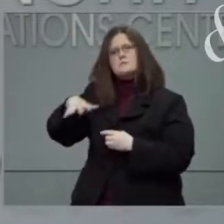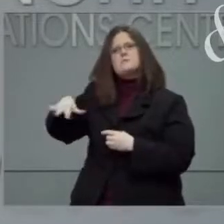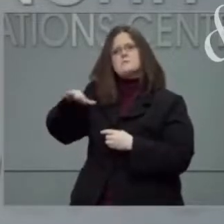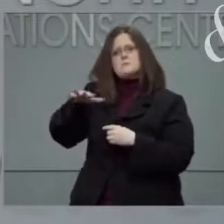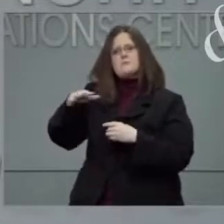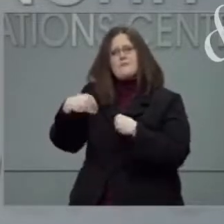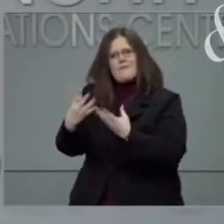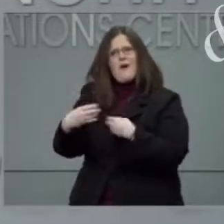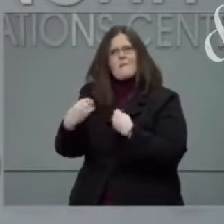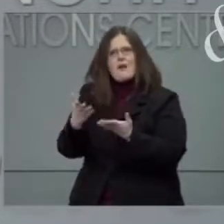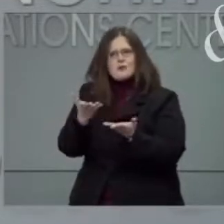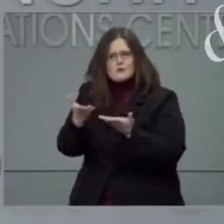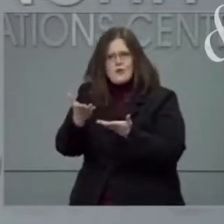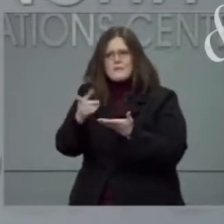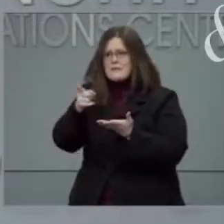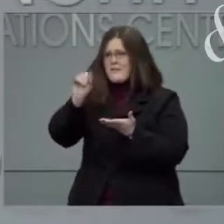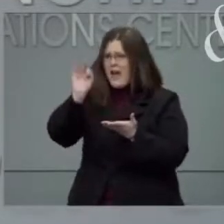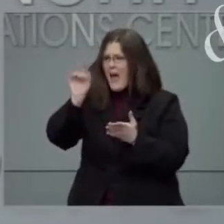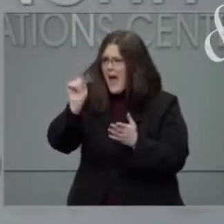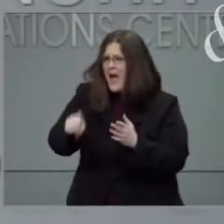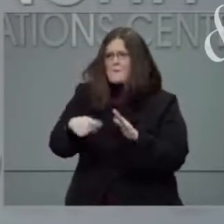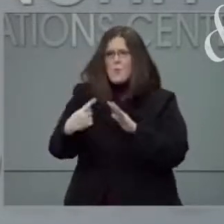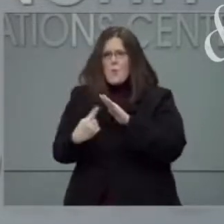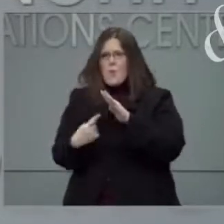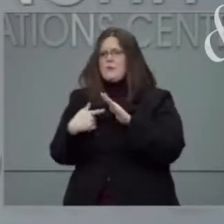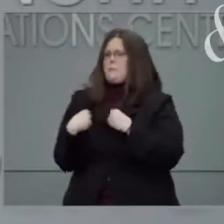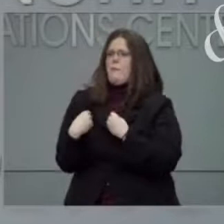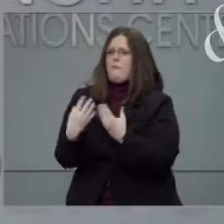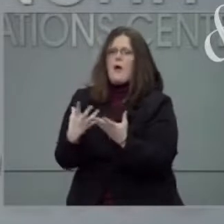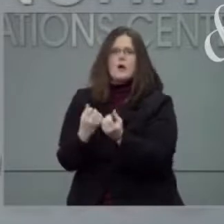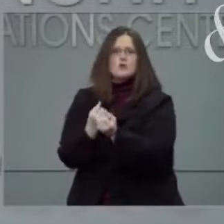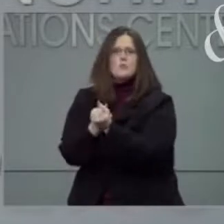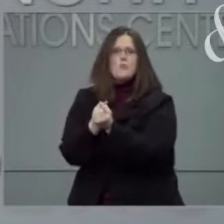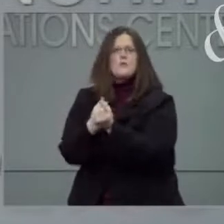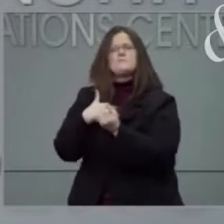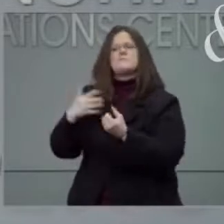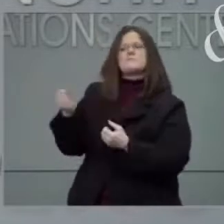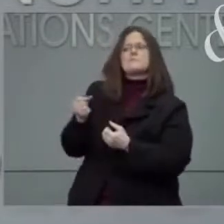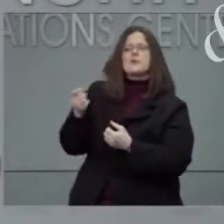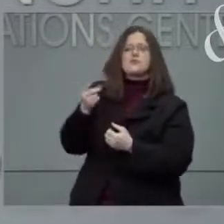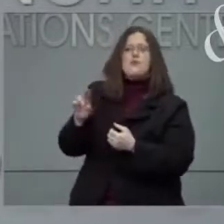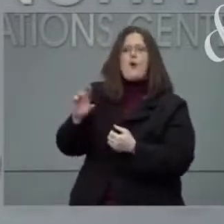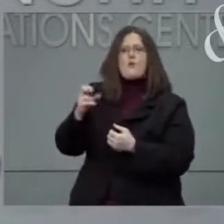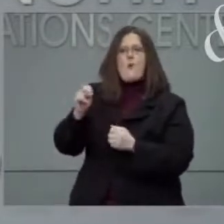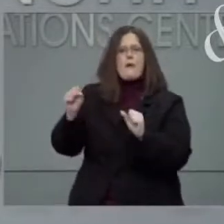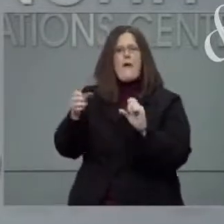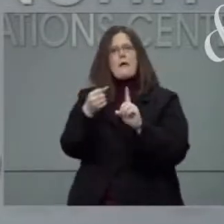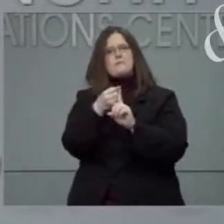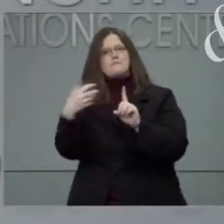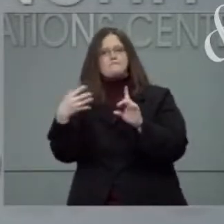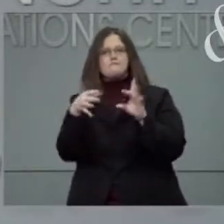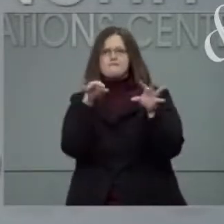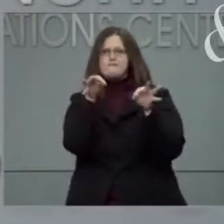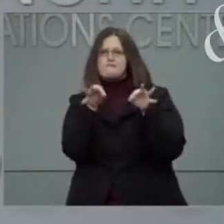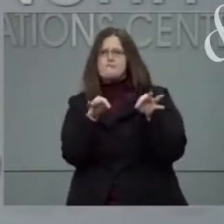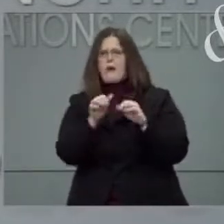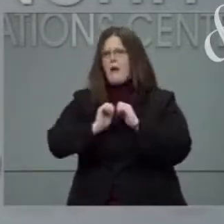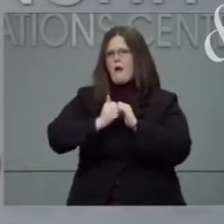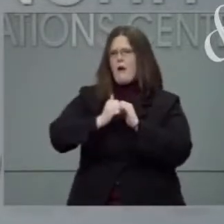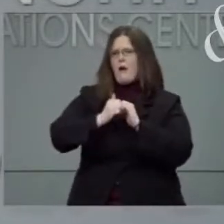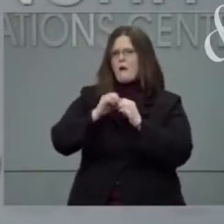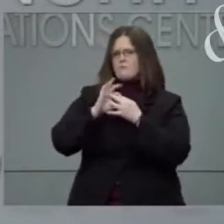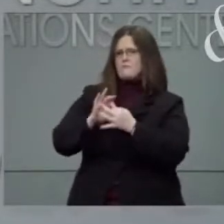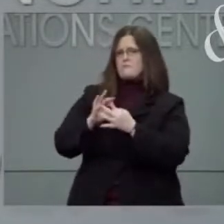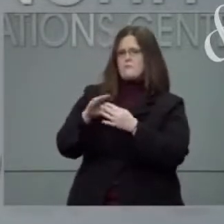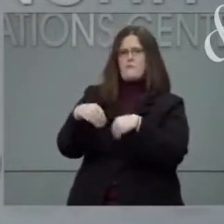find quarantine support for them. I'll let Dr. Cohen talk a little bit about some of the specific things that are